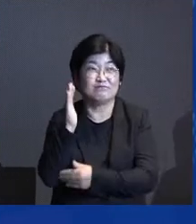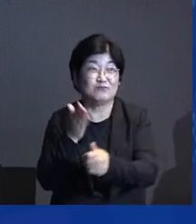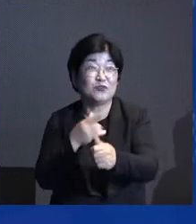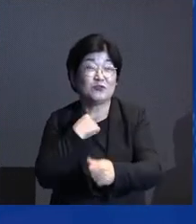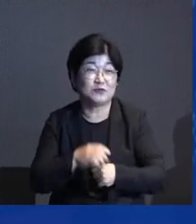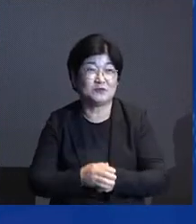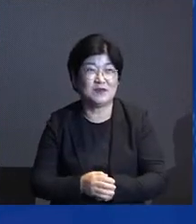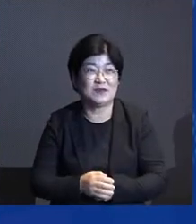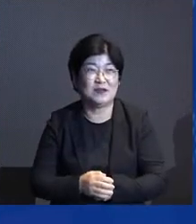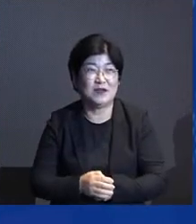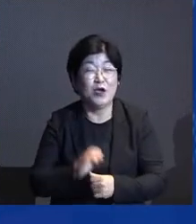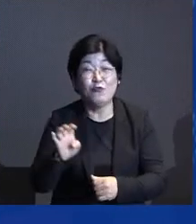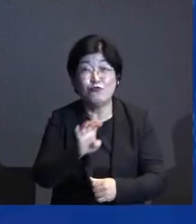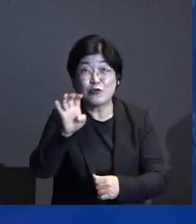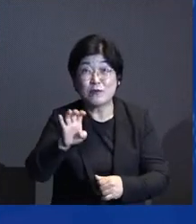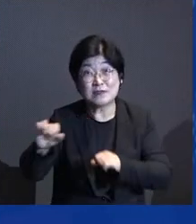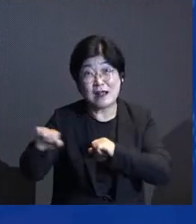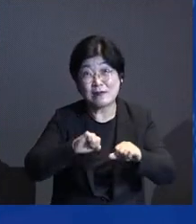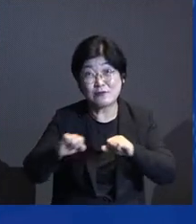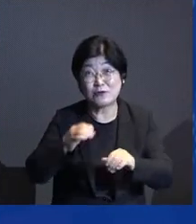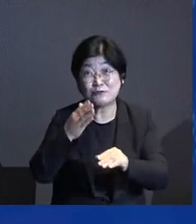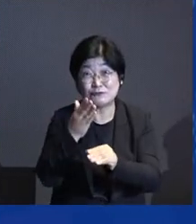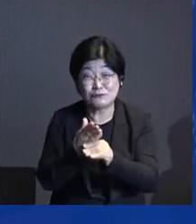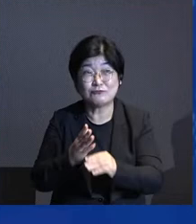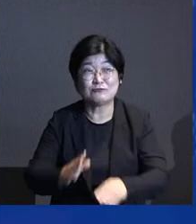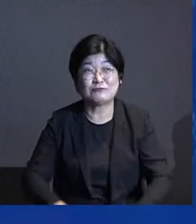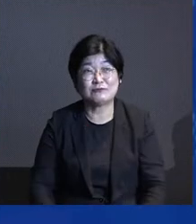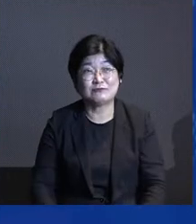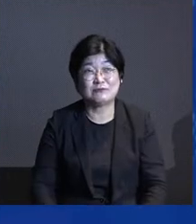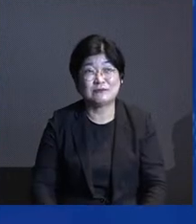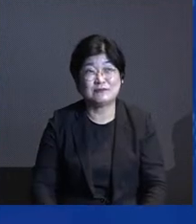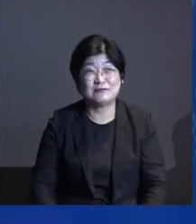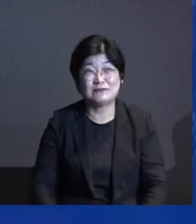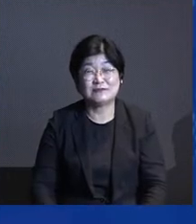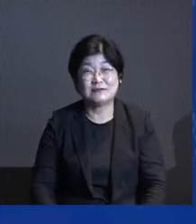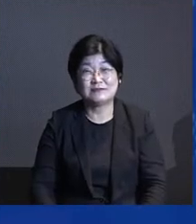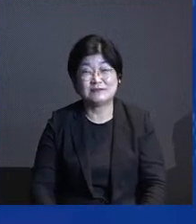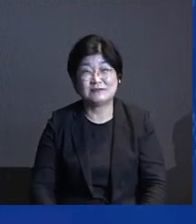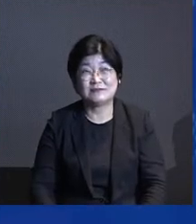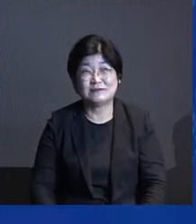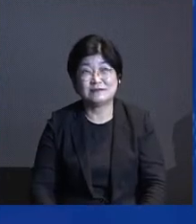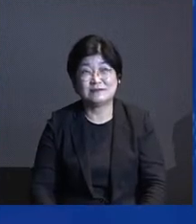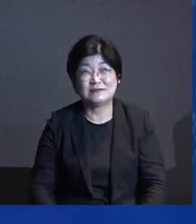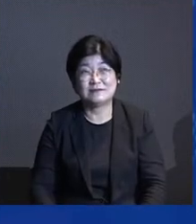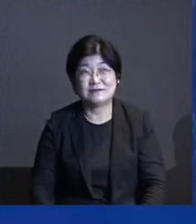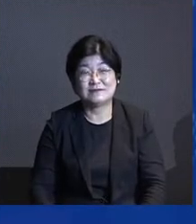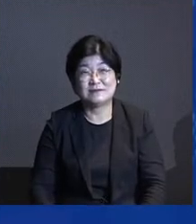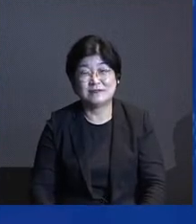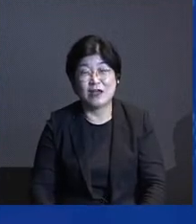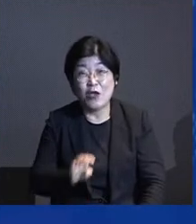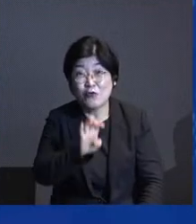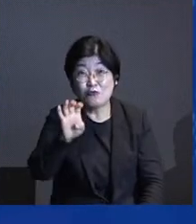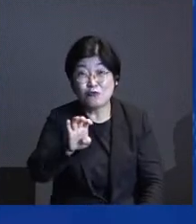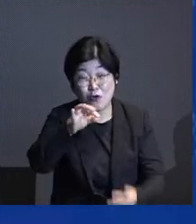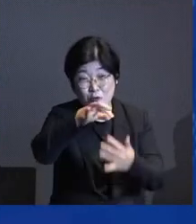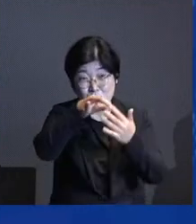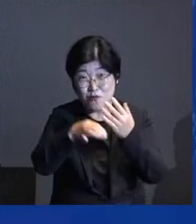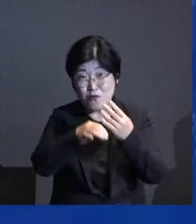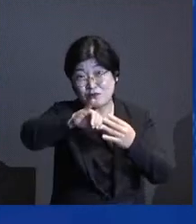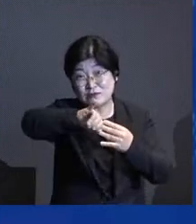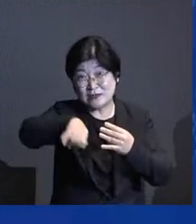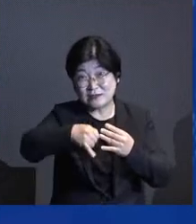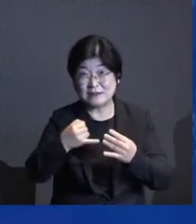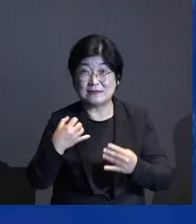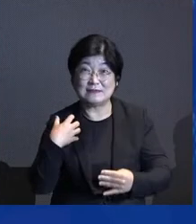Europe. She has been working directly on European projects related to universal